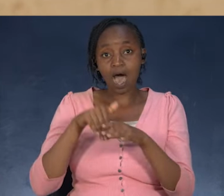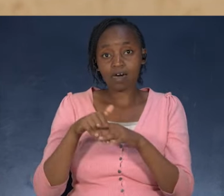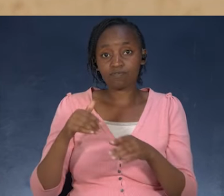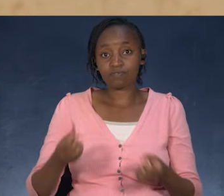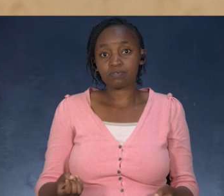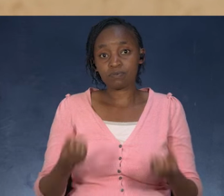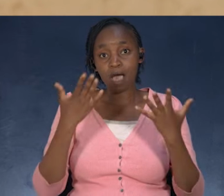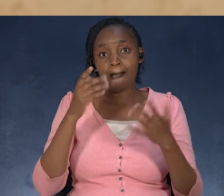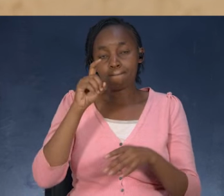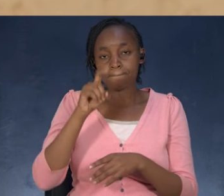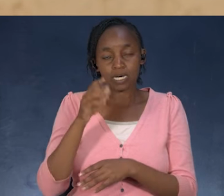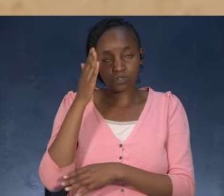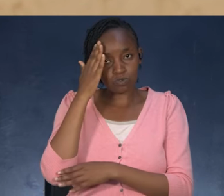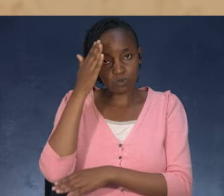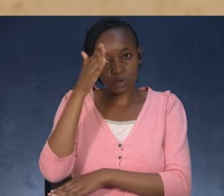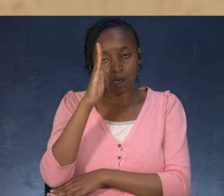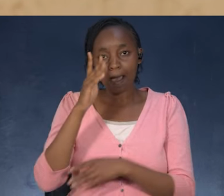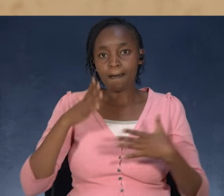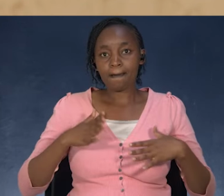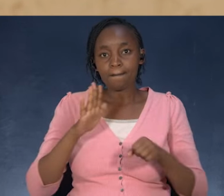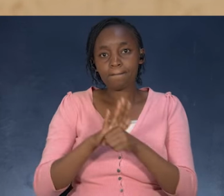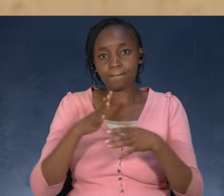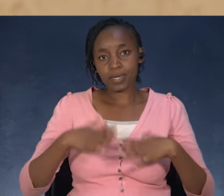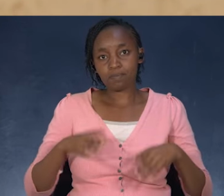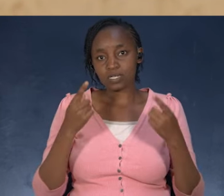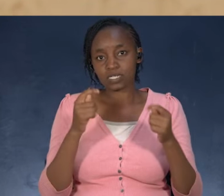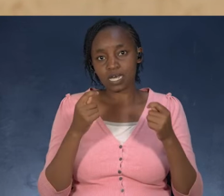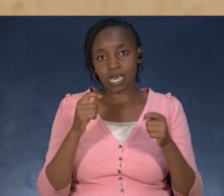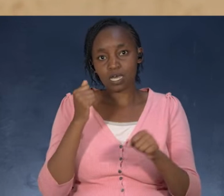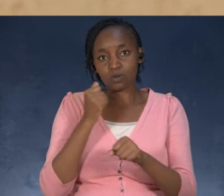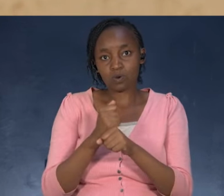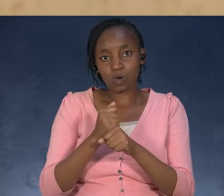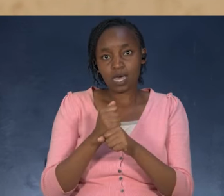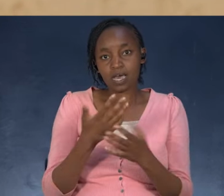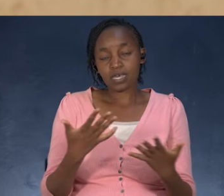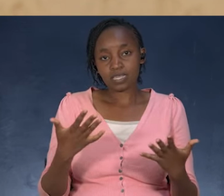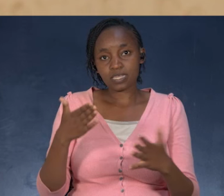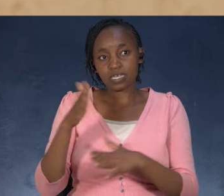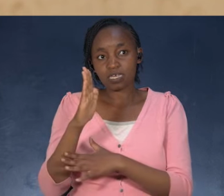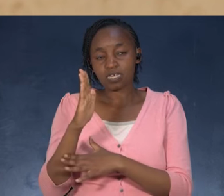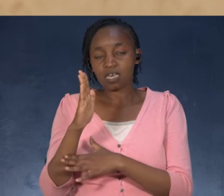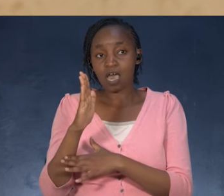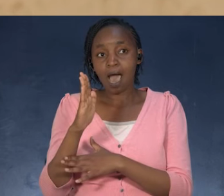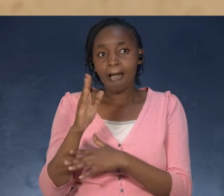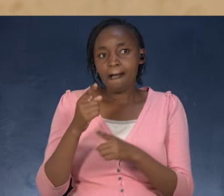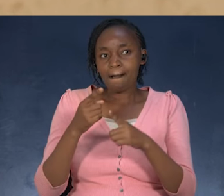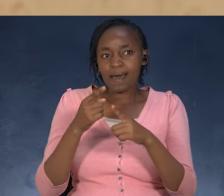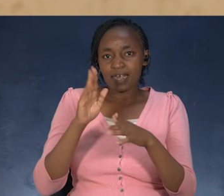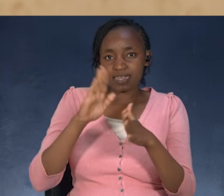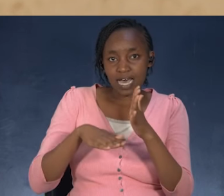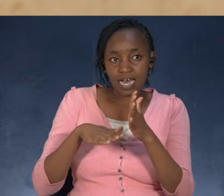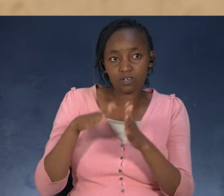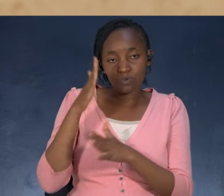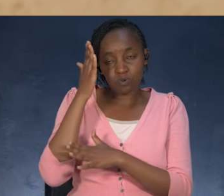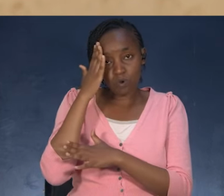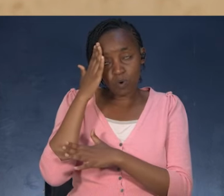exploits on this planet, you have to know God. Many people try, first of all, doing things for God instead of, first of all, getting